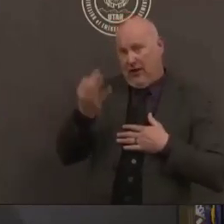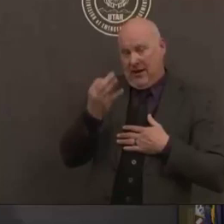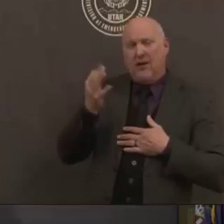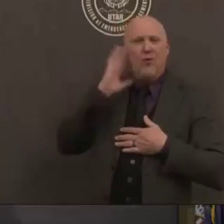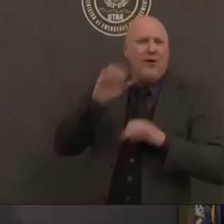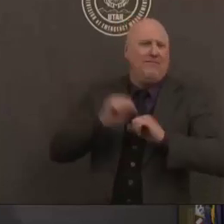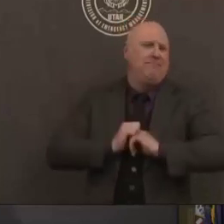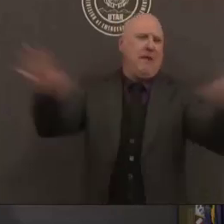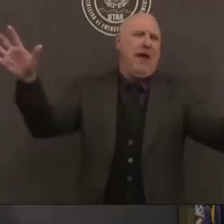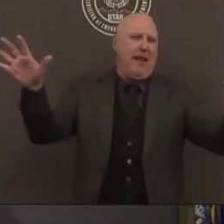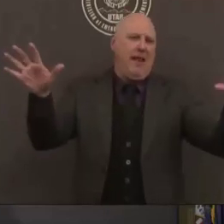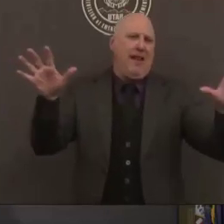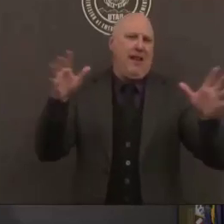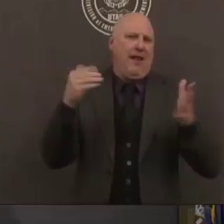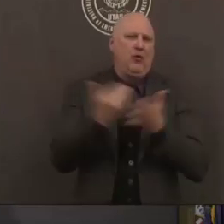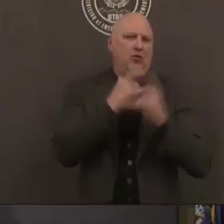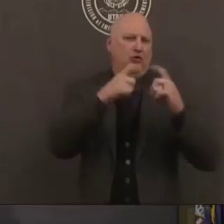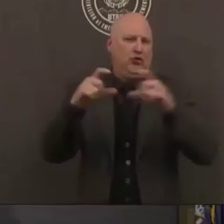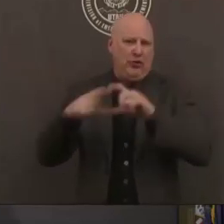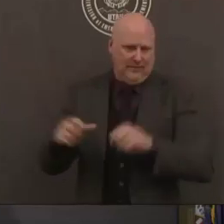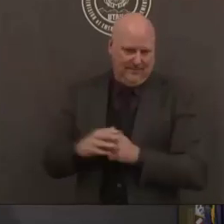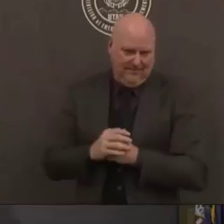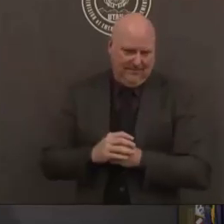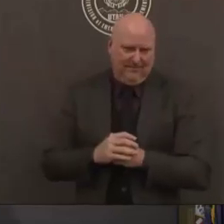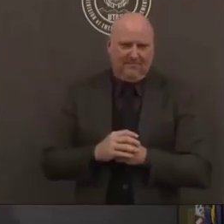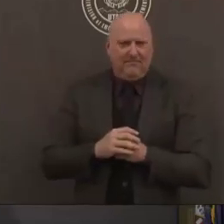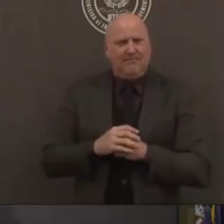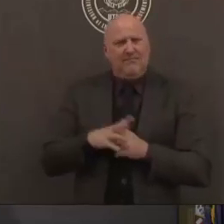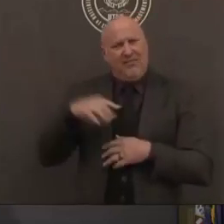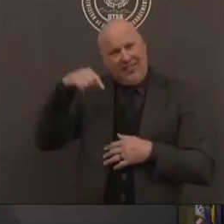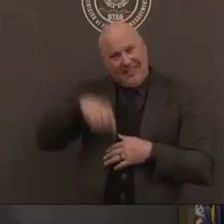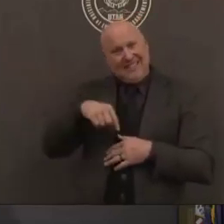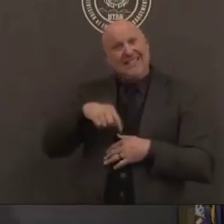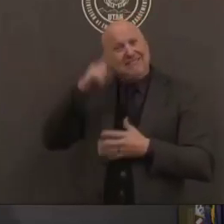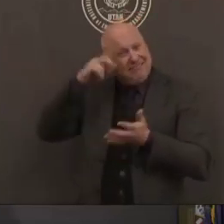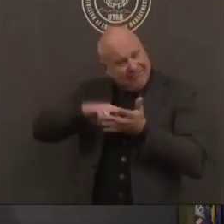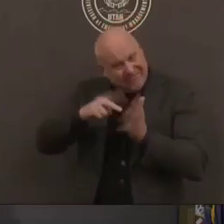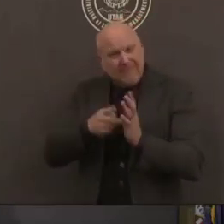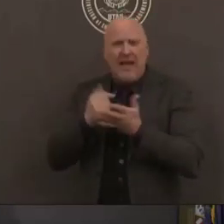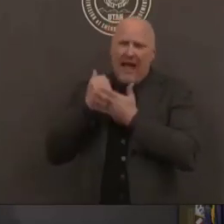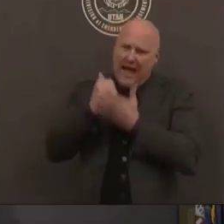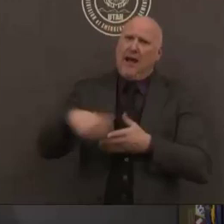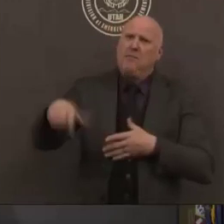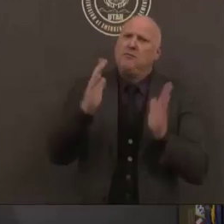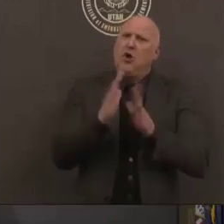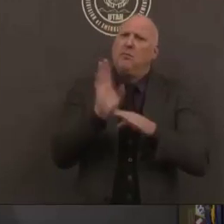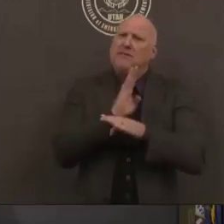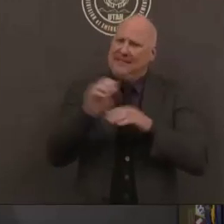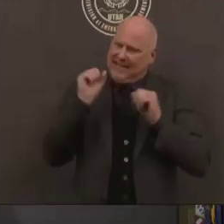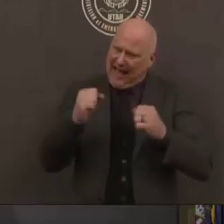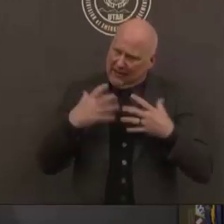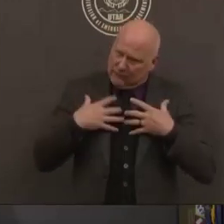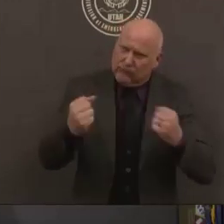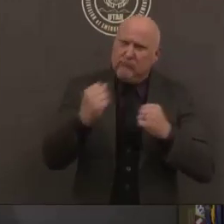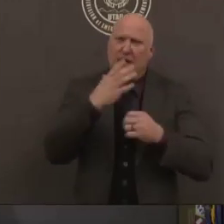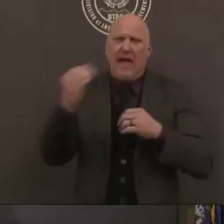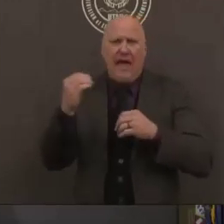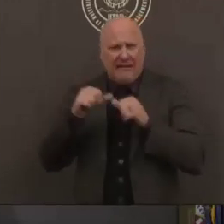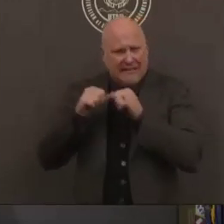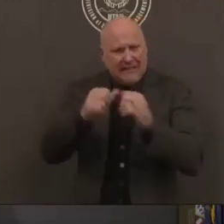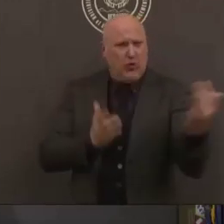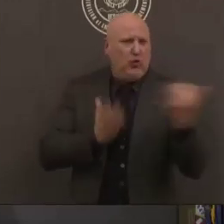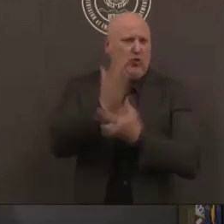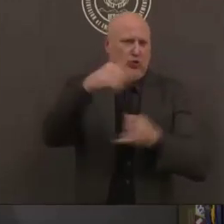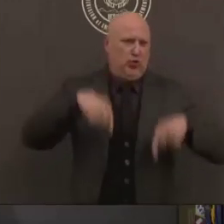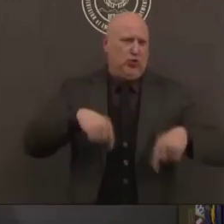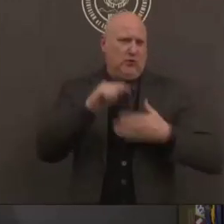to provide loans to help small businesses survive until they access other funds through the Small Business Loan